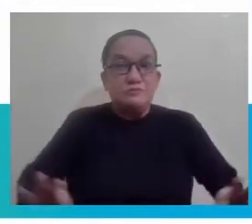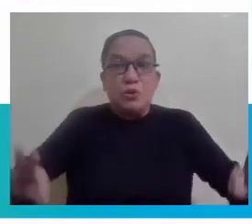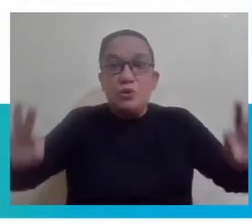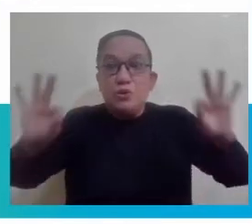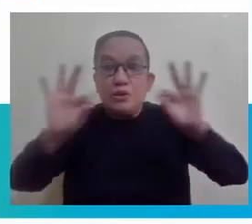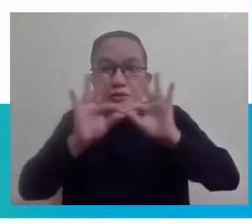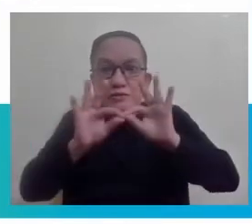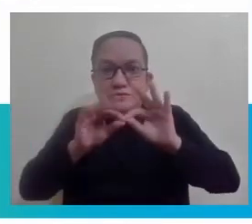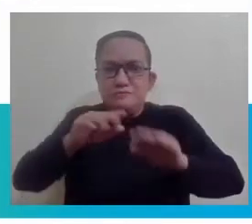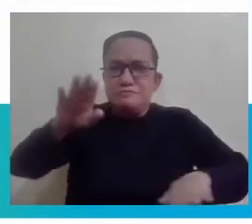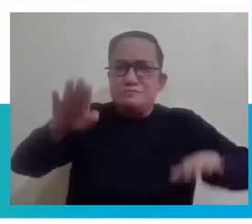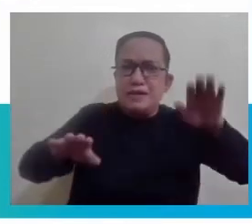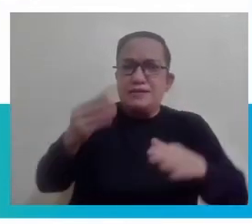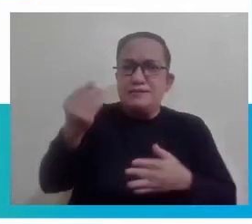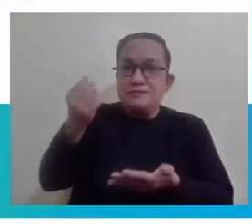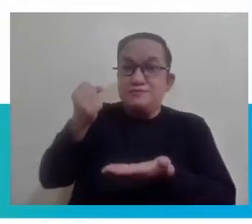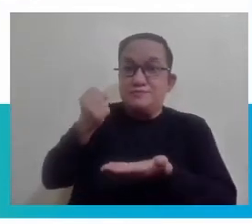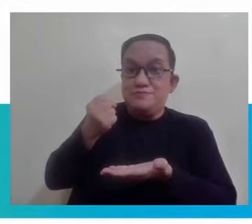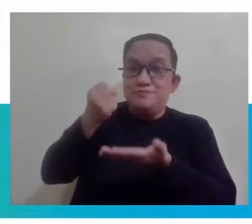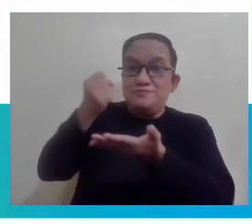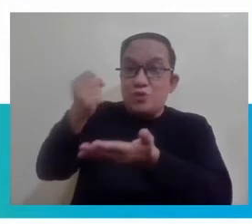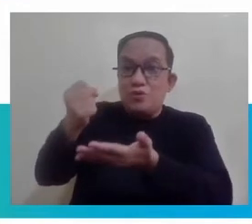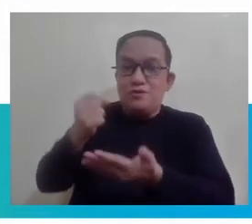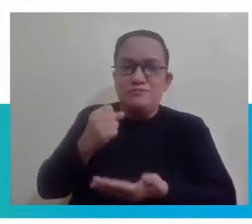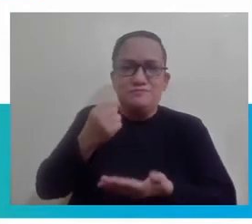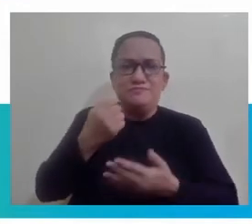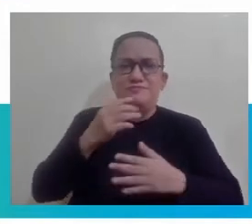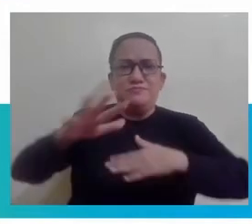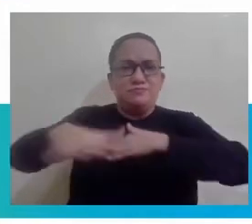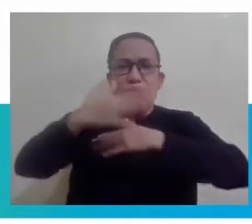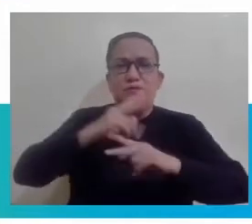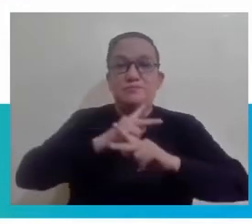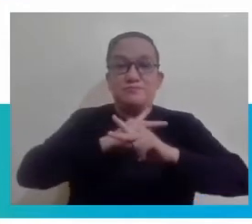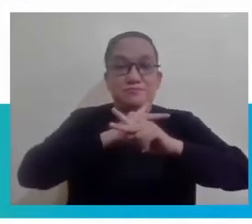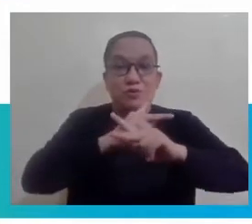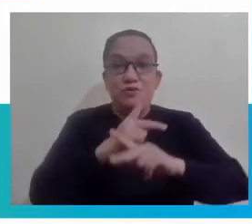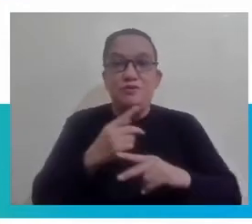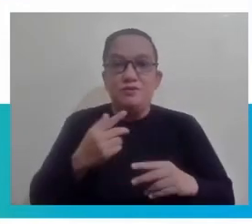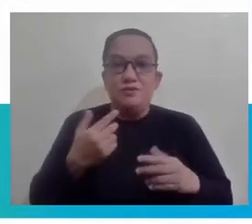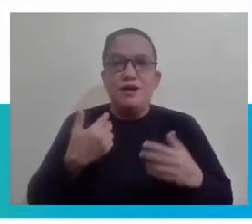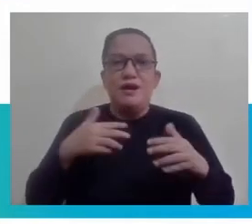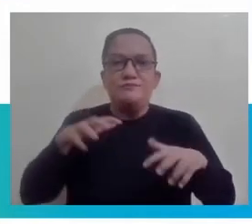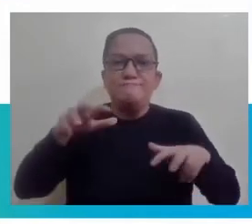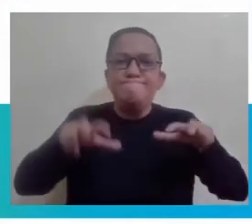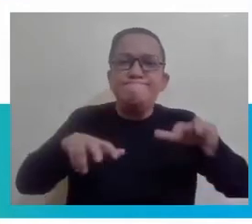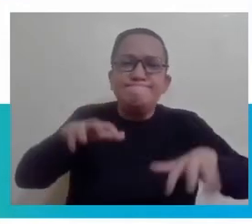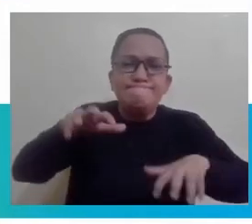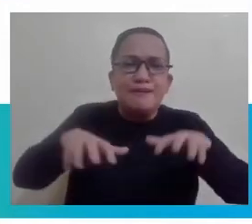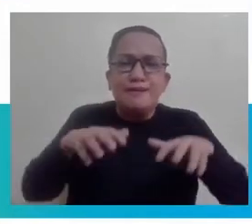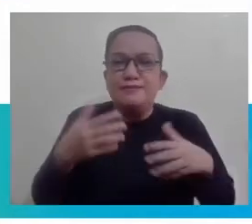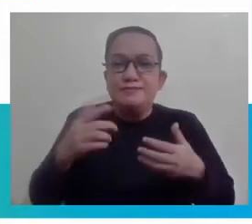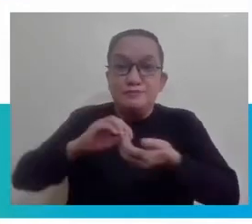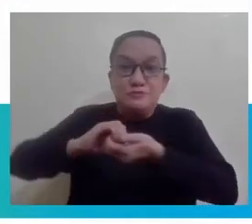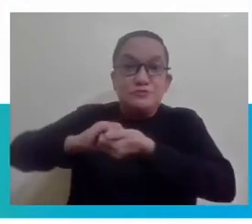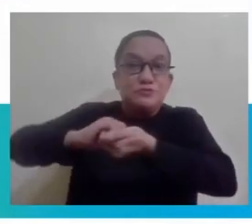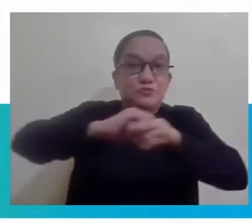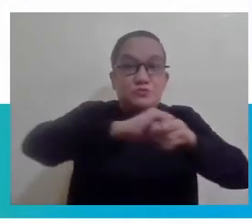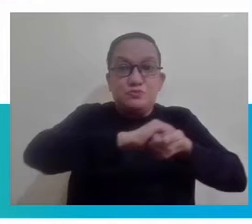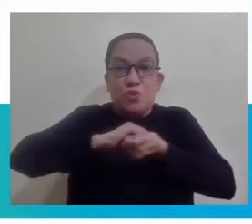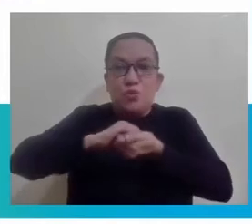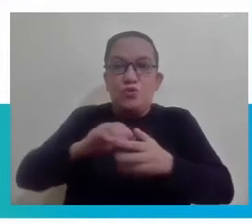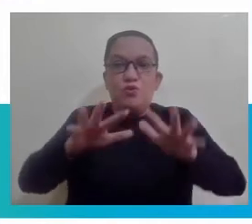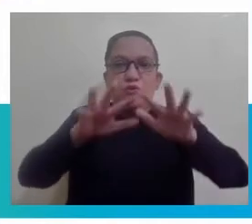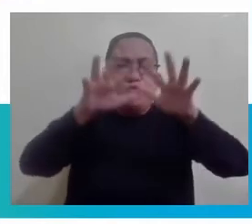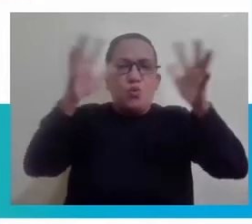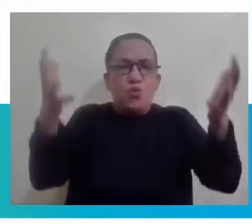and wildlife. WWF works with partners around the world to protect our oceans and its biodiversity so that